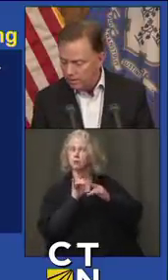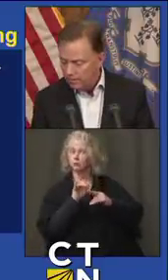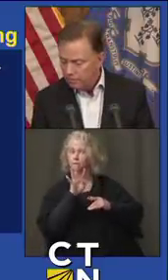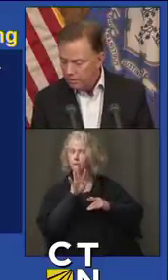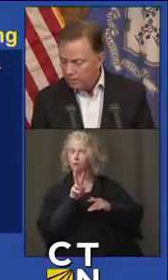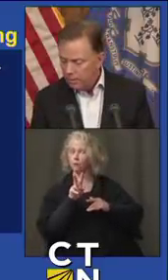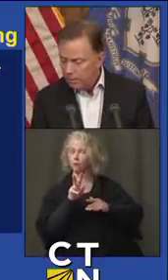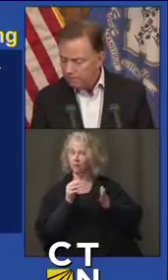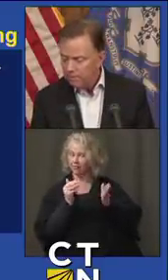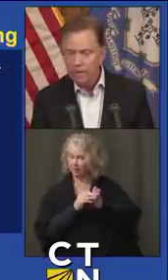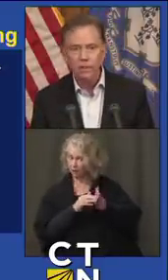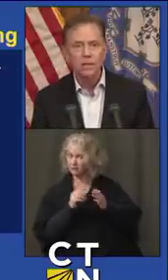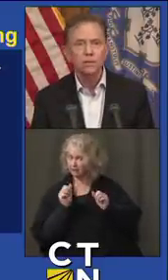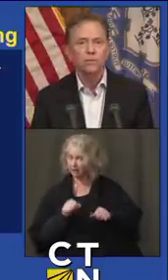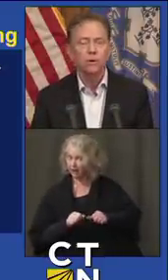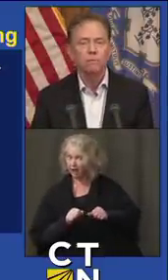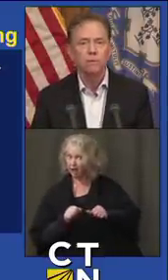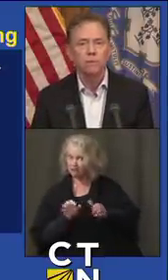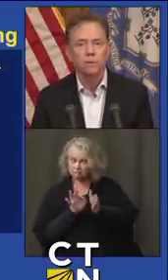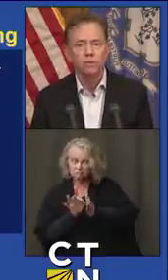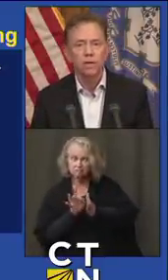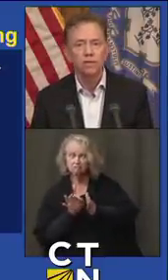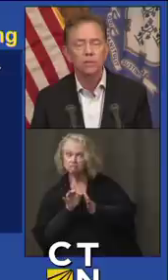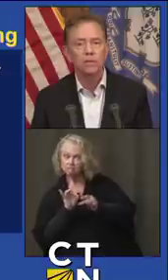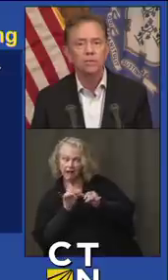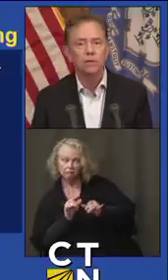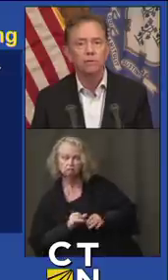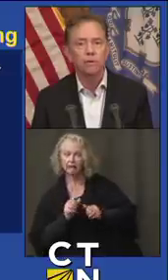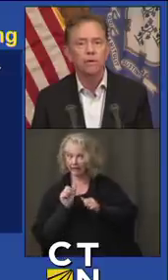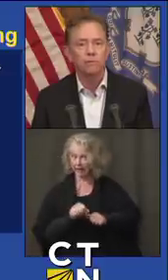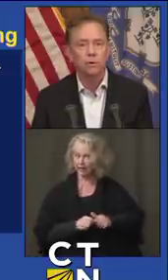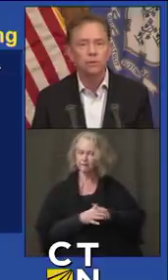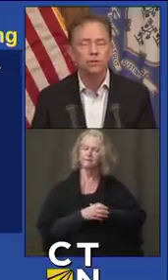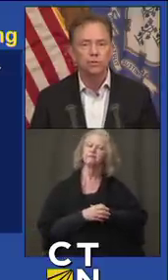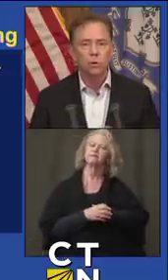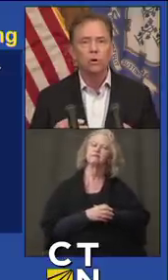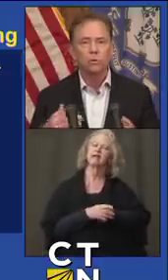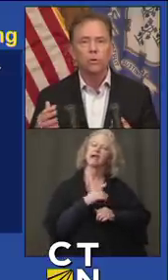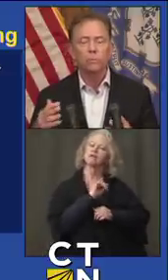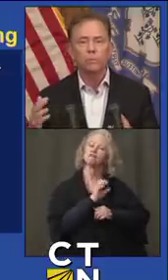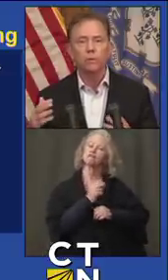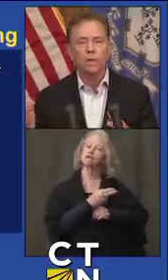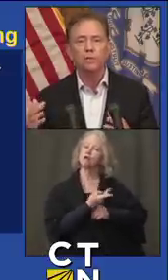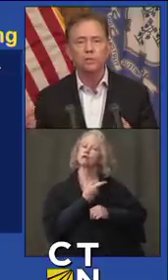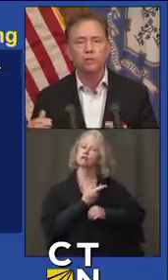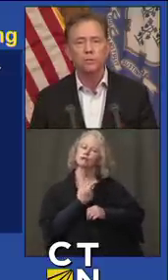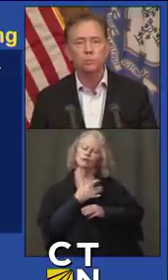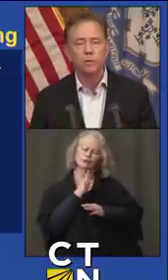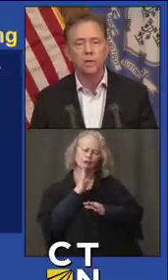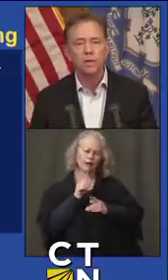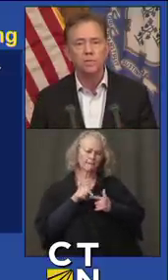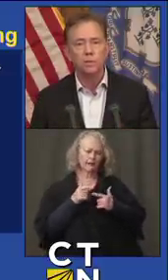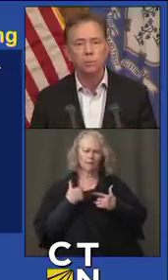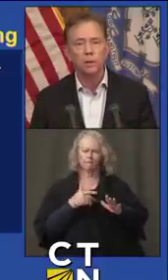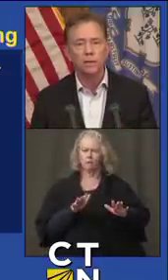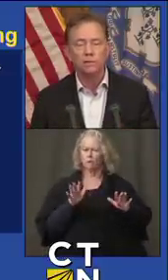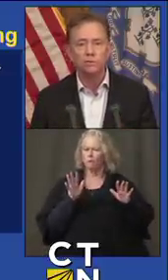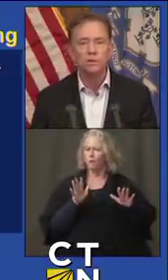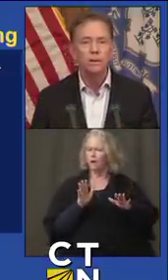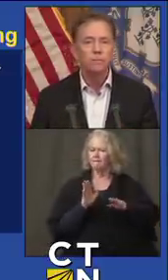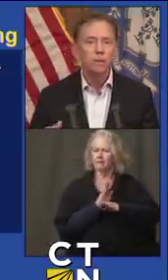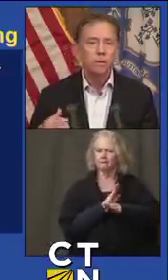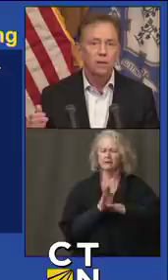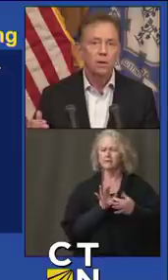week. And finally, as you've heard from Josh and myself, we have good, strong corporate relationships with the key